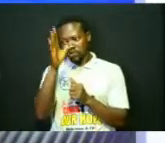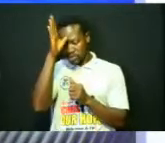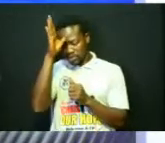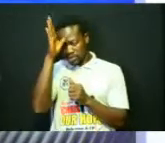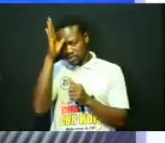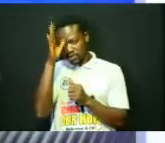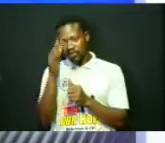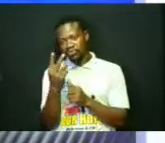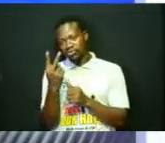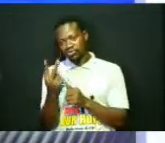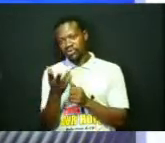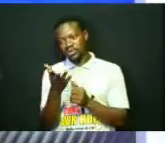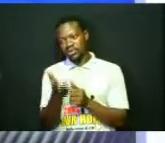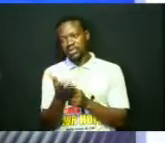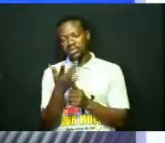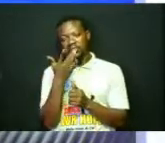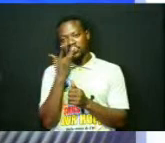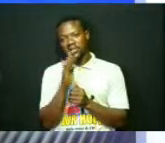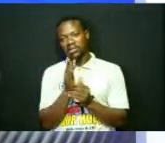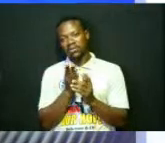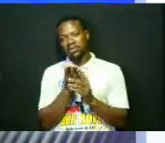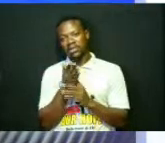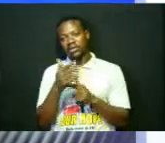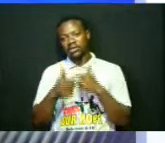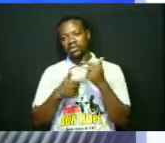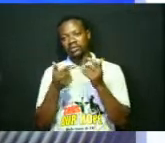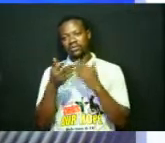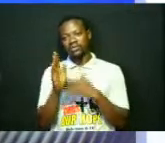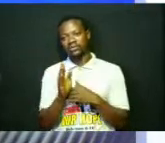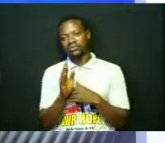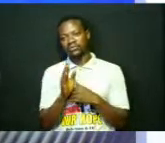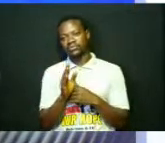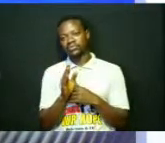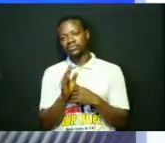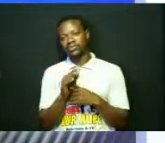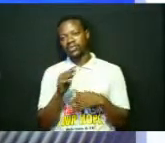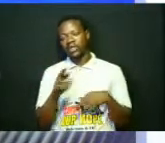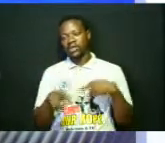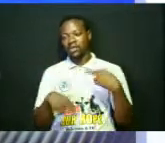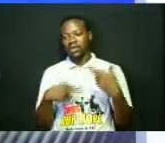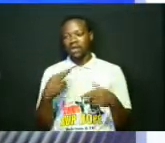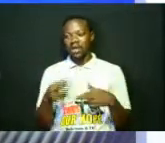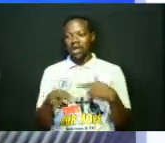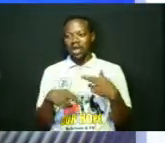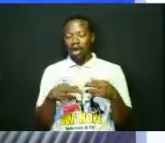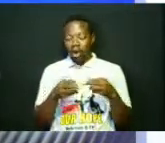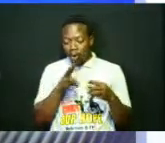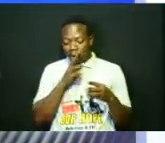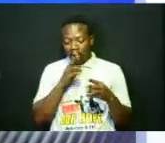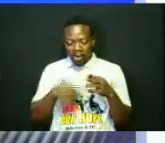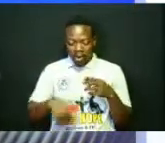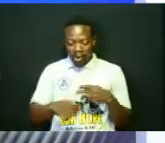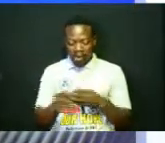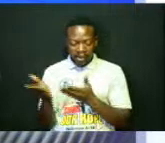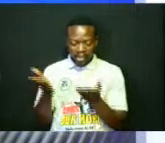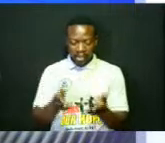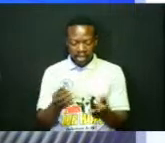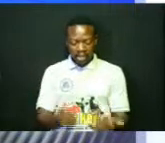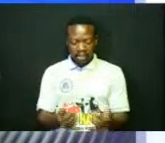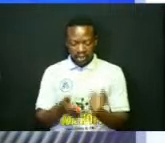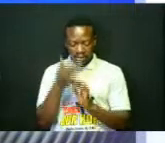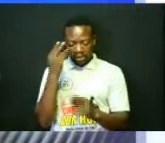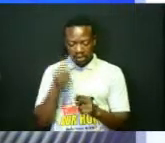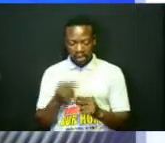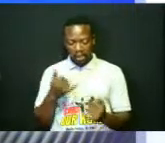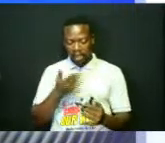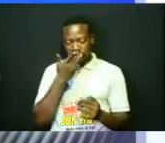two of our fathers, and by the grace of God, out of them, wells of revival will flow in this place. It's my singular honor tonight,